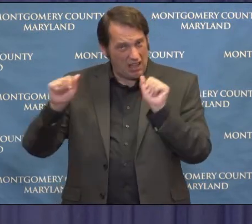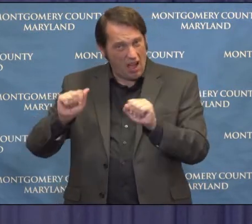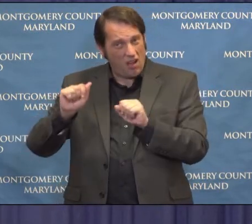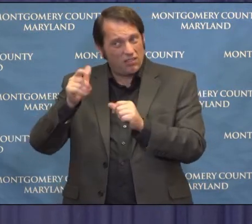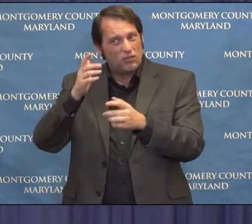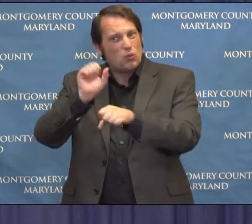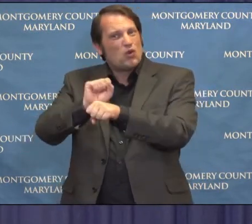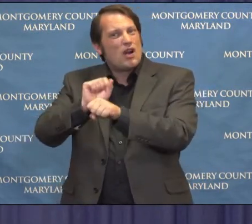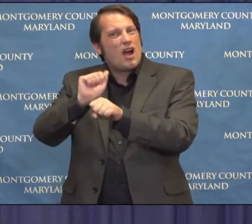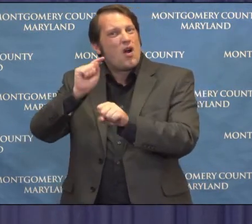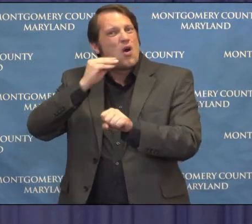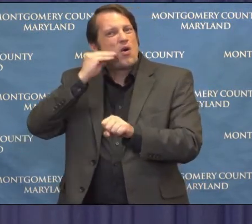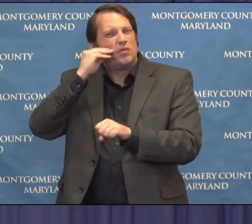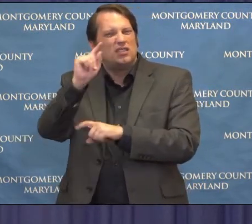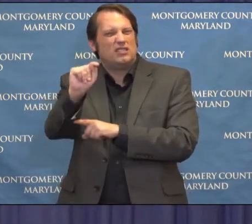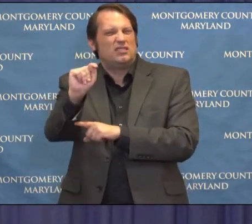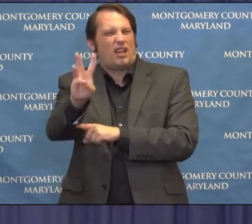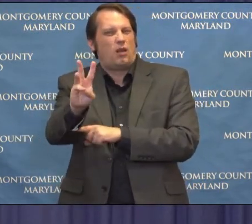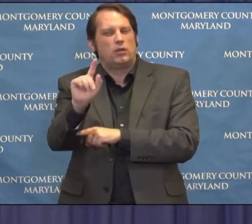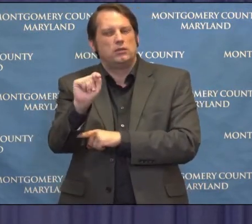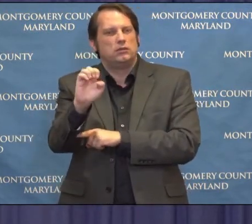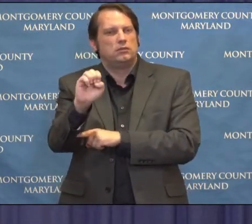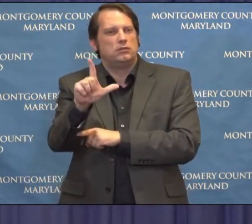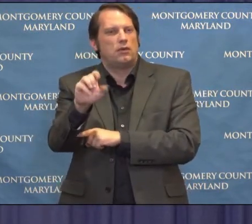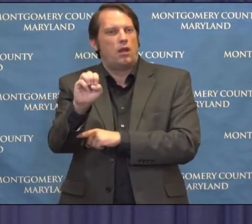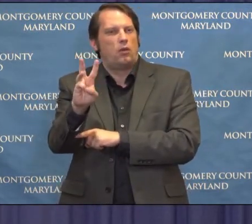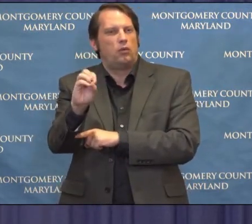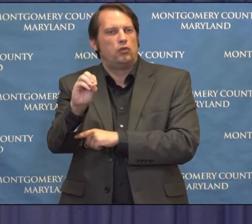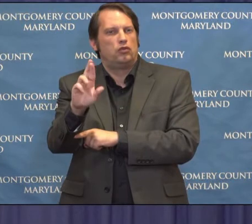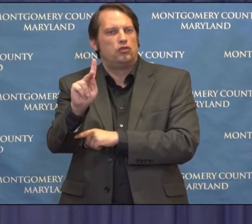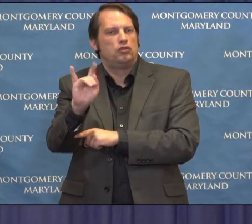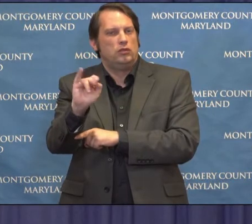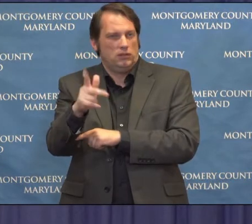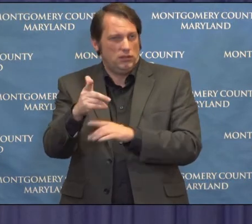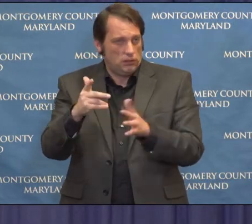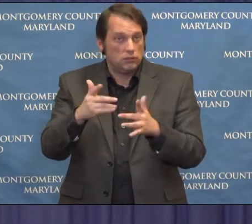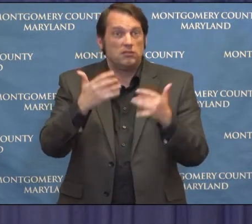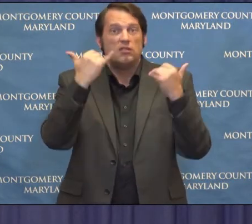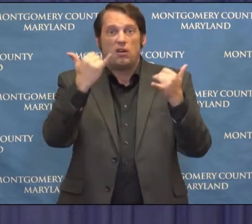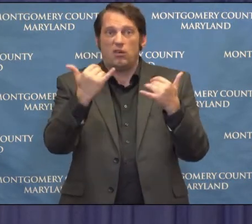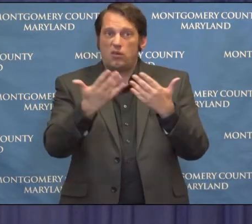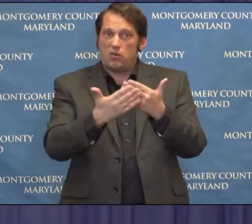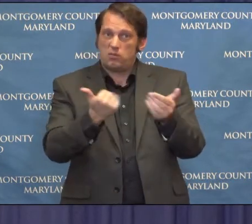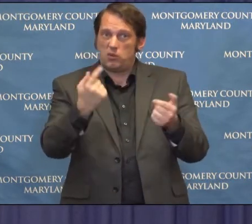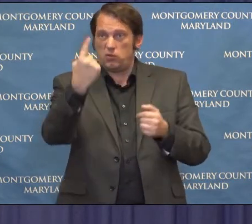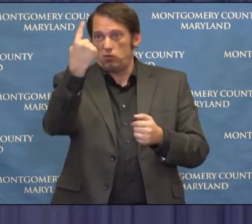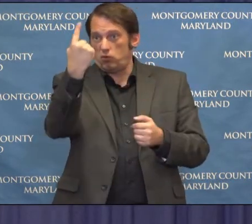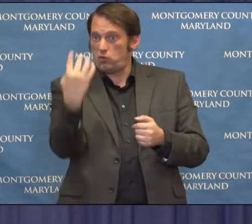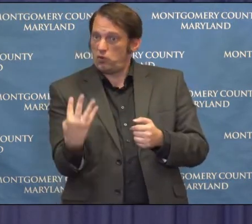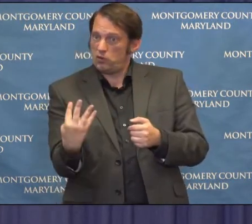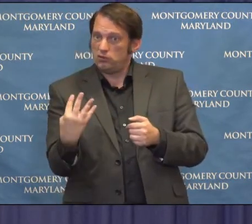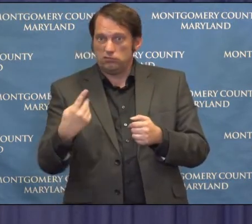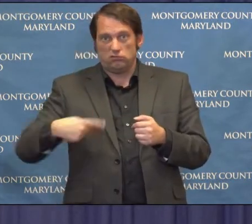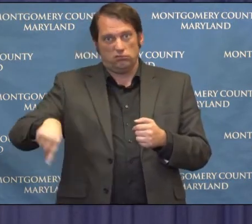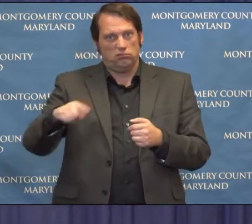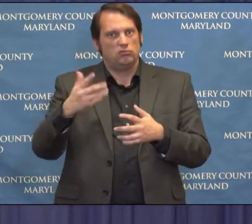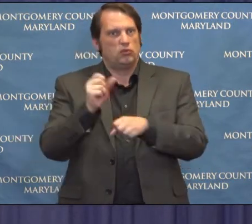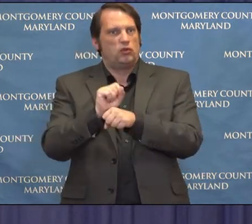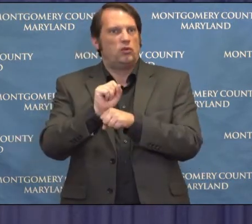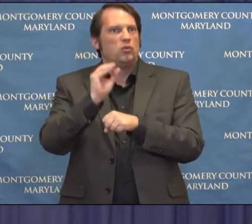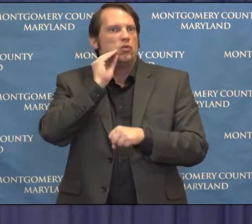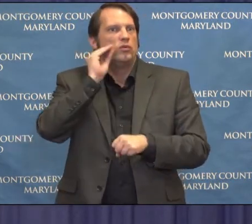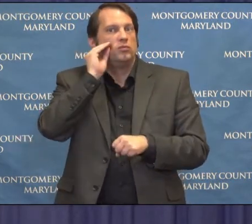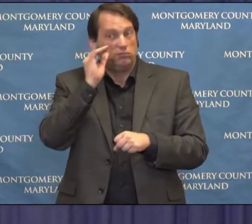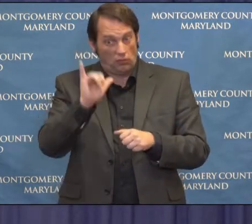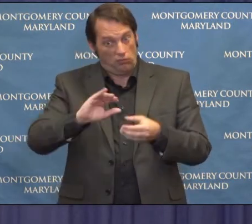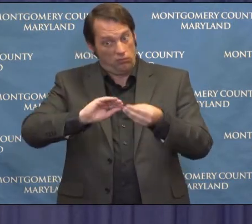quarter of our hours are being teleworked. And that's pretty good when you consider that police and fire can't telework,